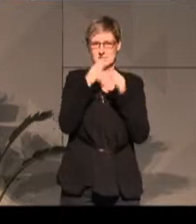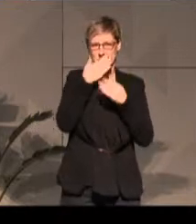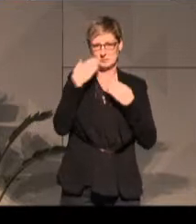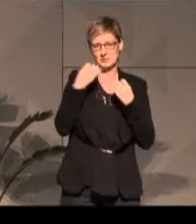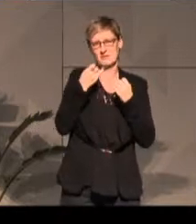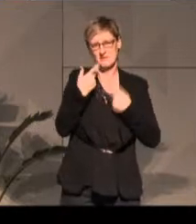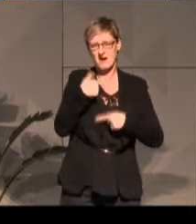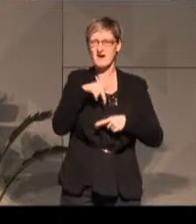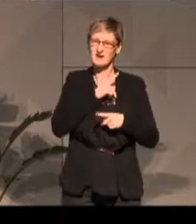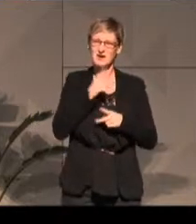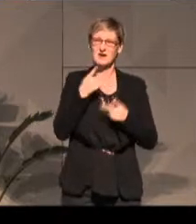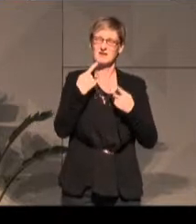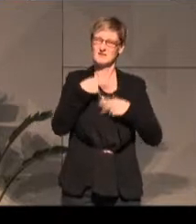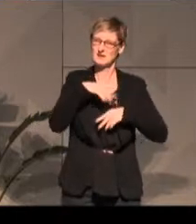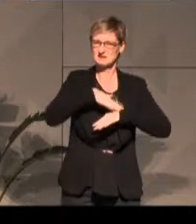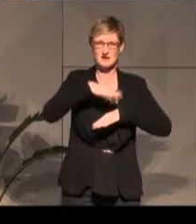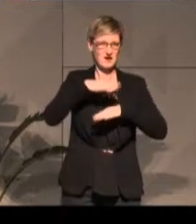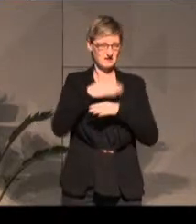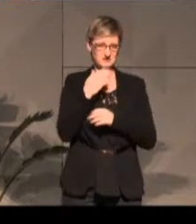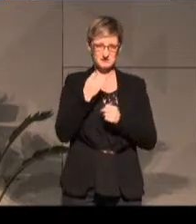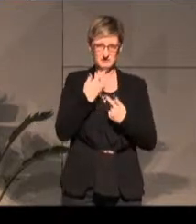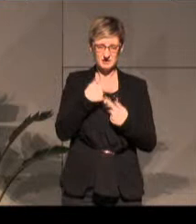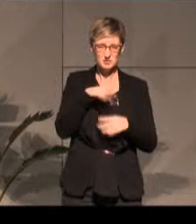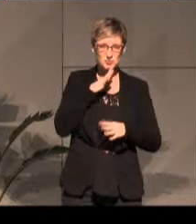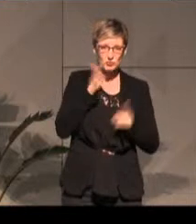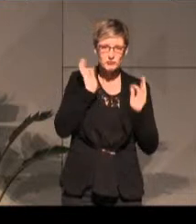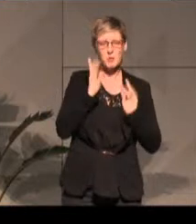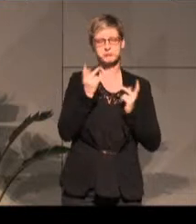only have a very short time window if we want to stop this.